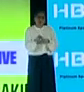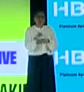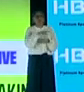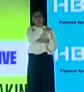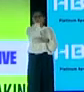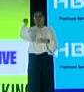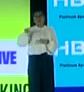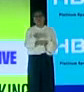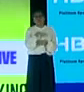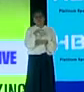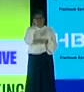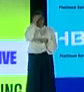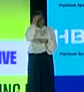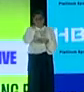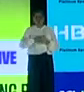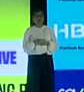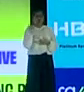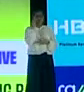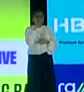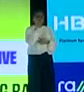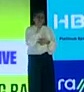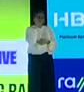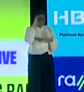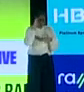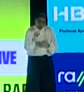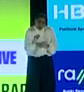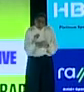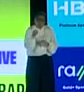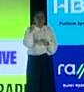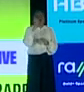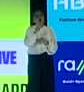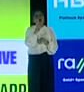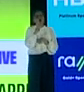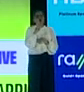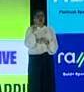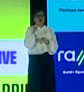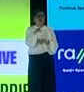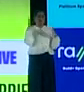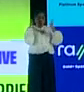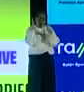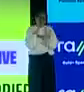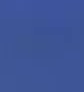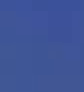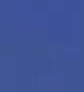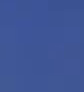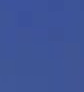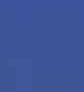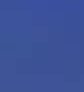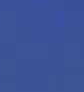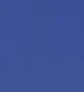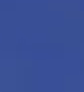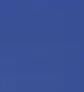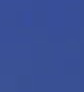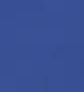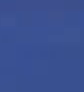both the youth and the young and of climate, right? Now that is my argument, and what that means is, in